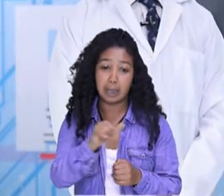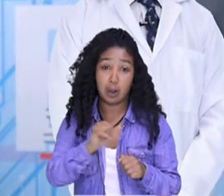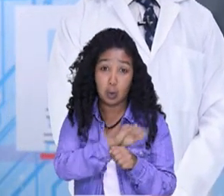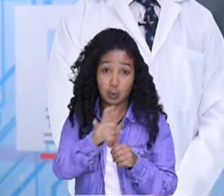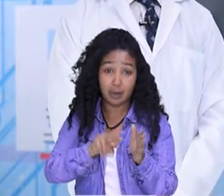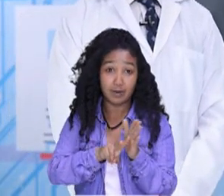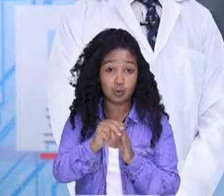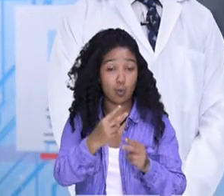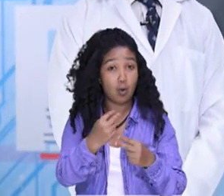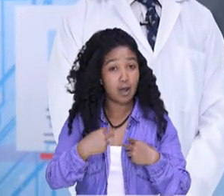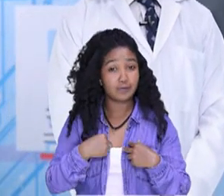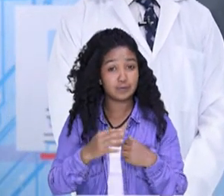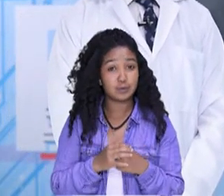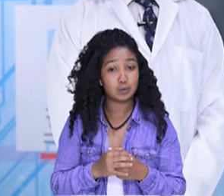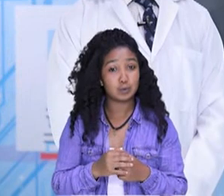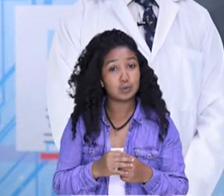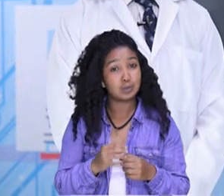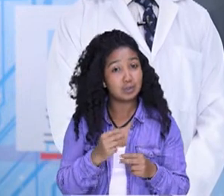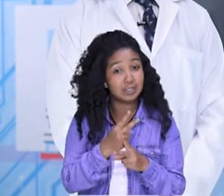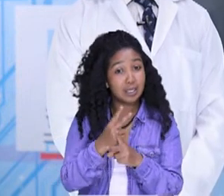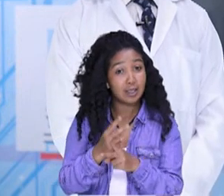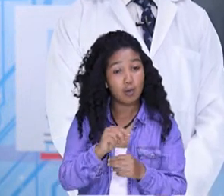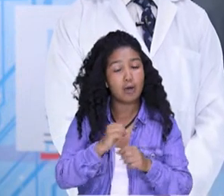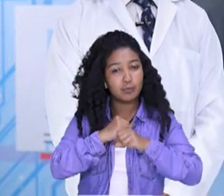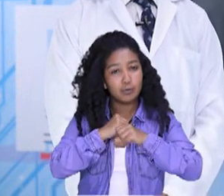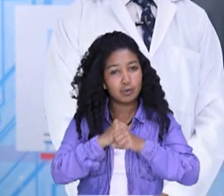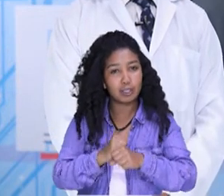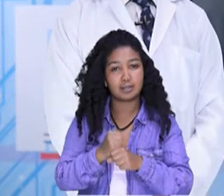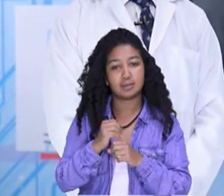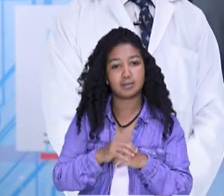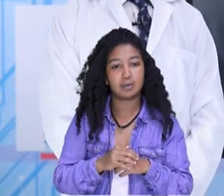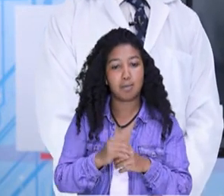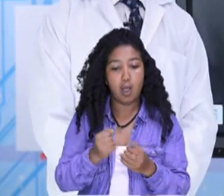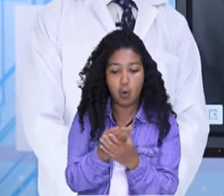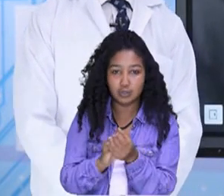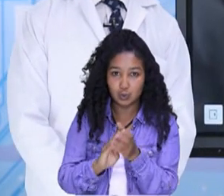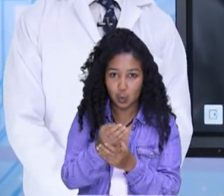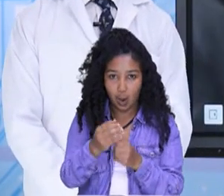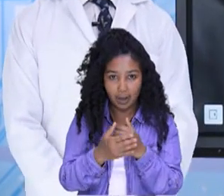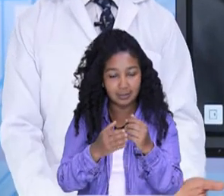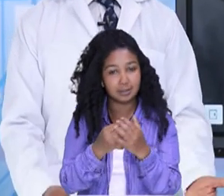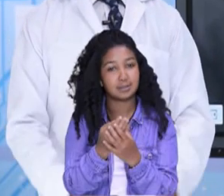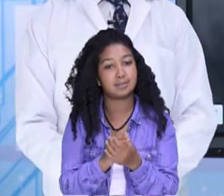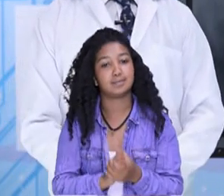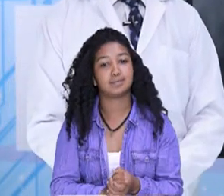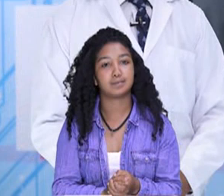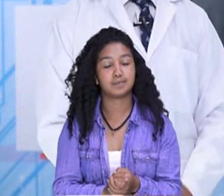Corona, you have to you have to protect yourself by washing your hands,